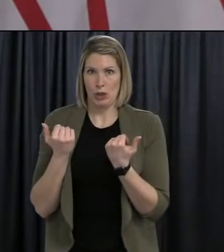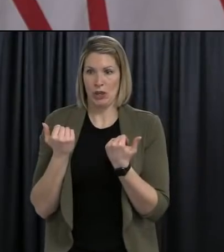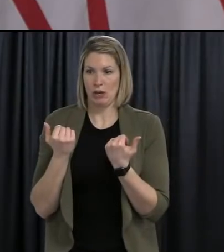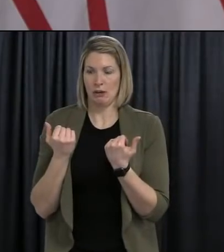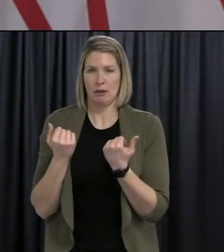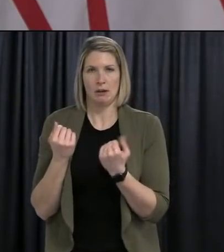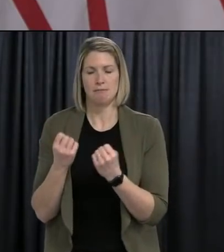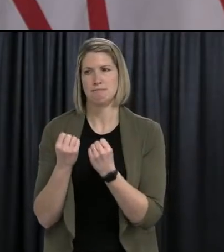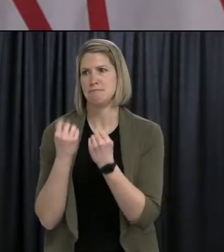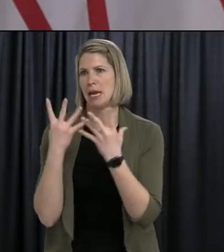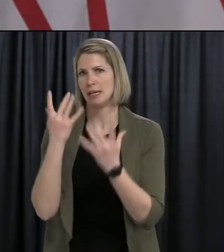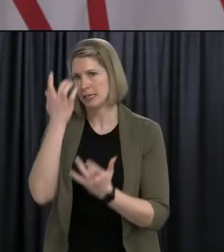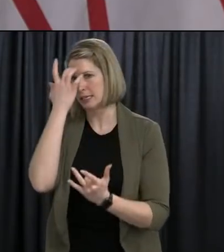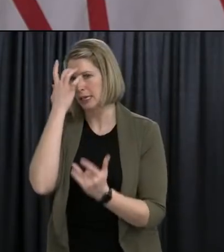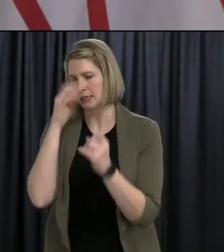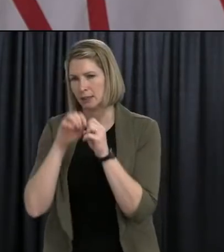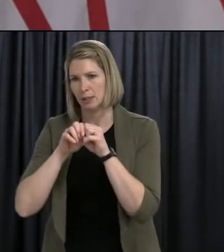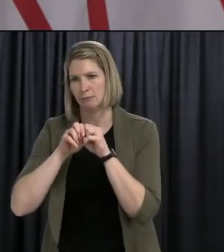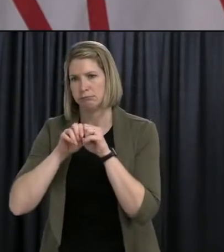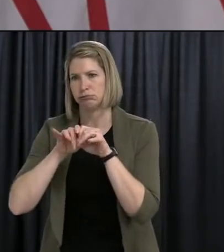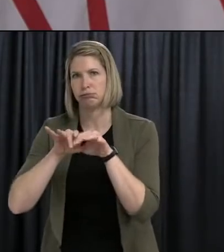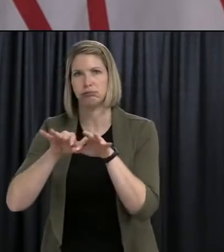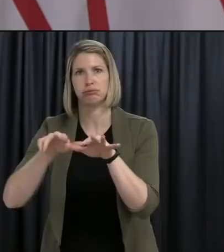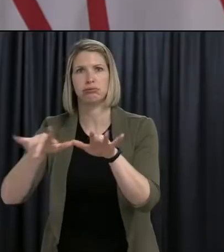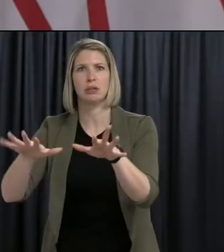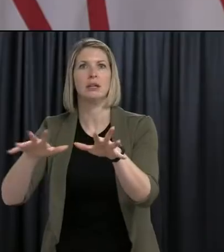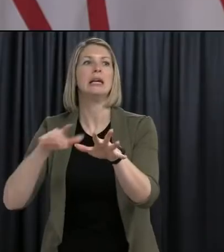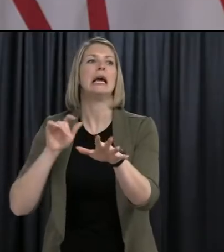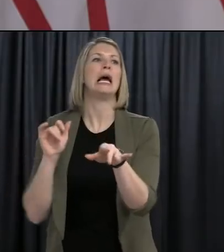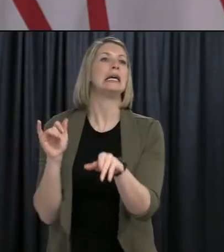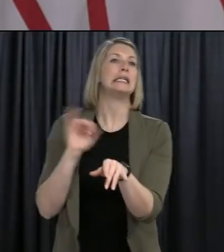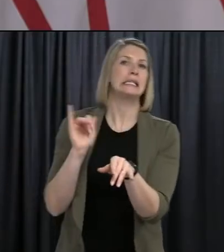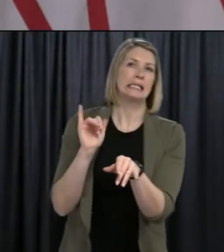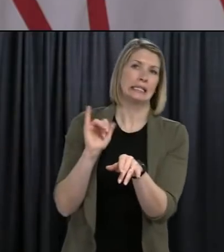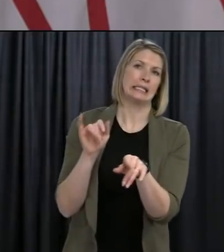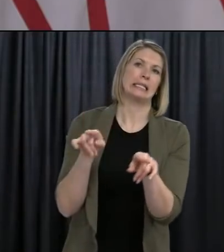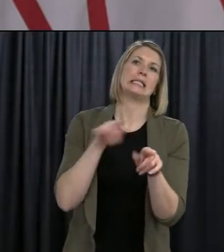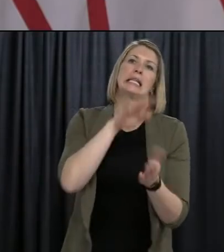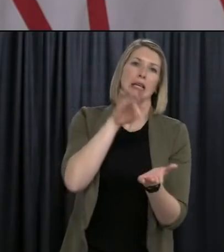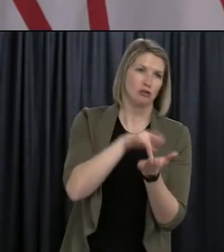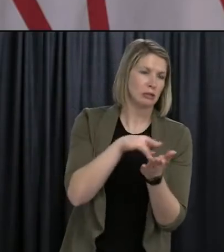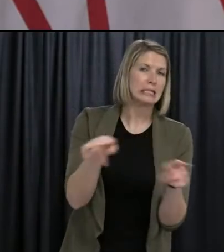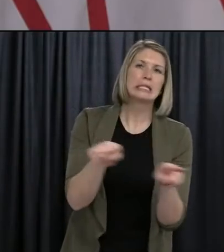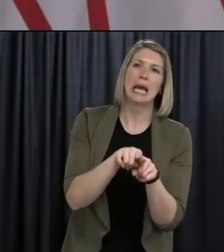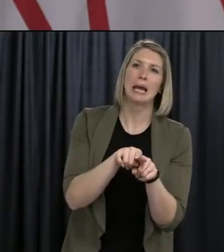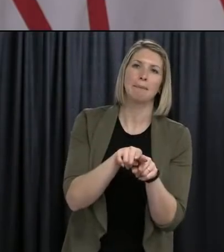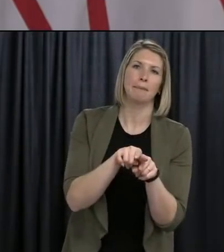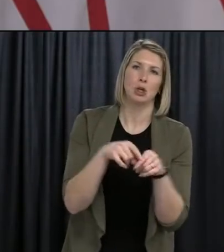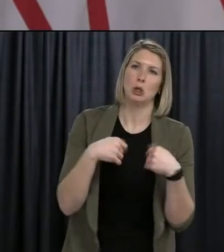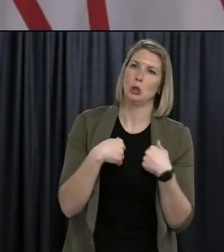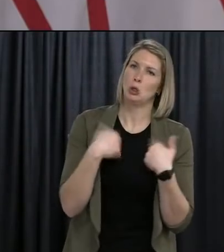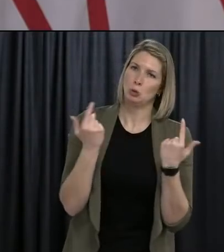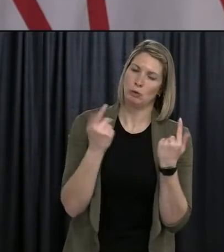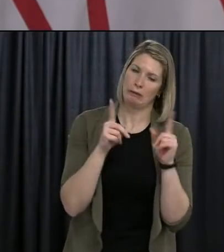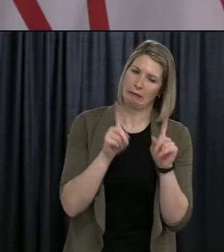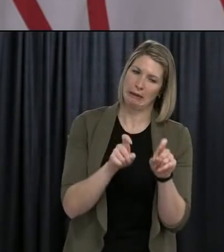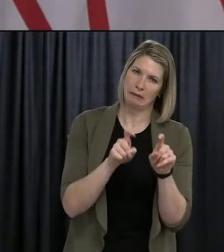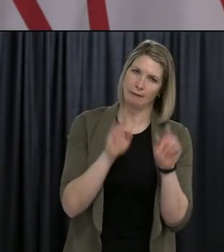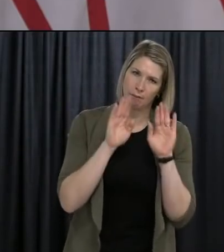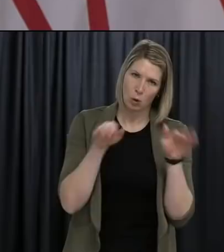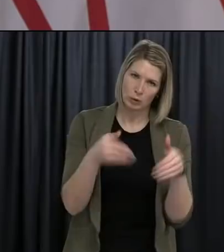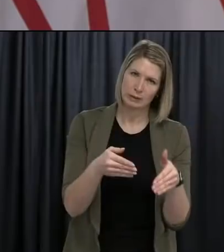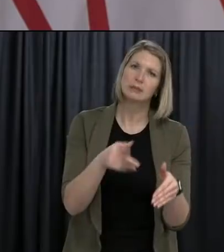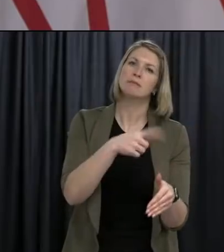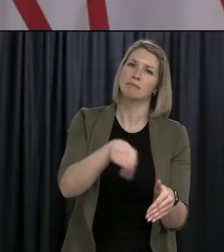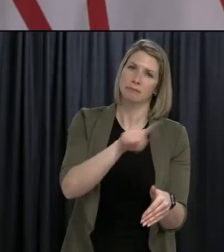spread through that group here in the metro area. They just want to get an idea of what's happening in those populations out there.